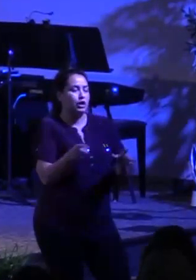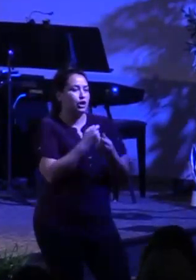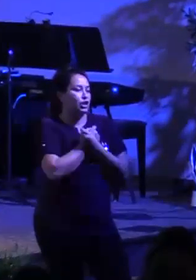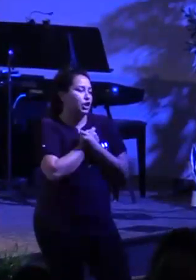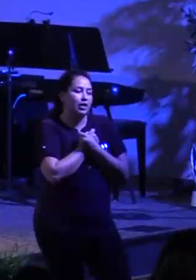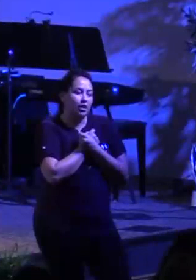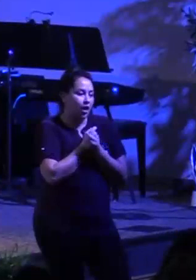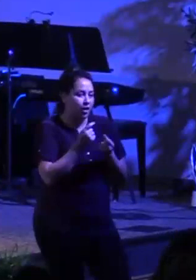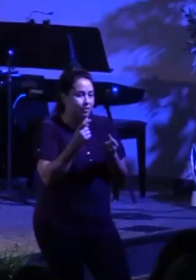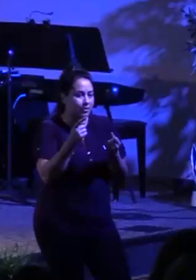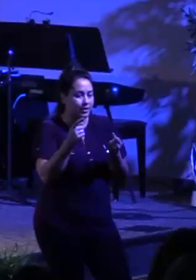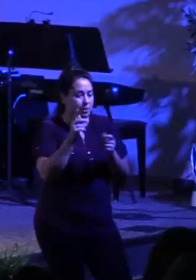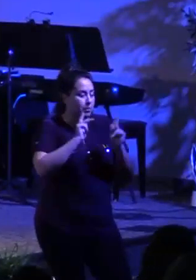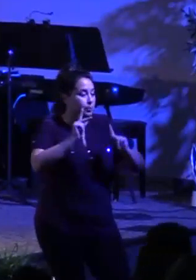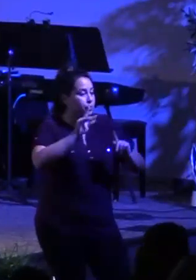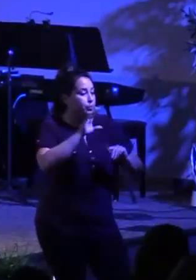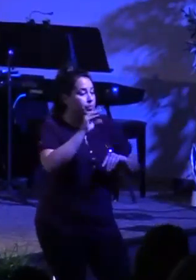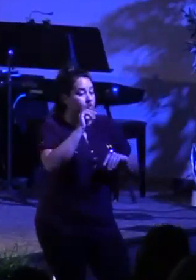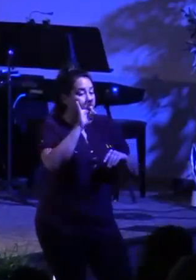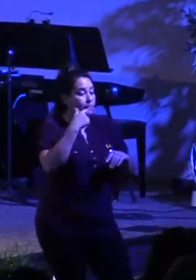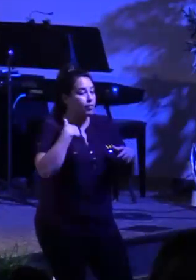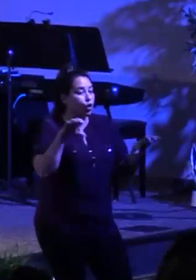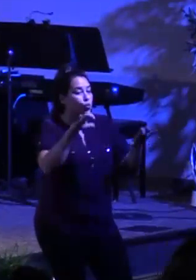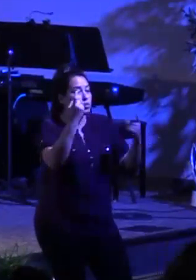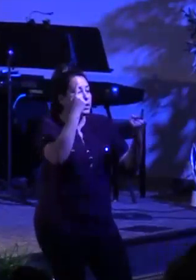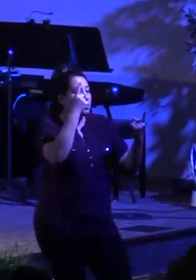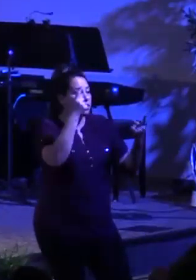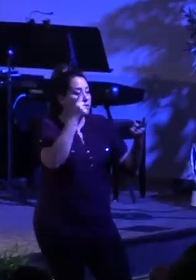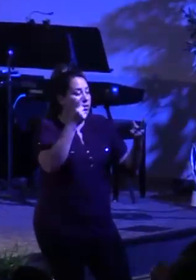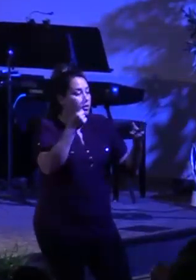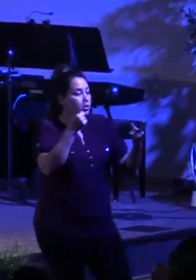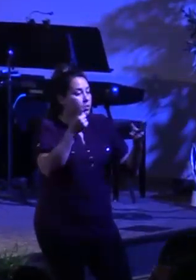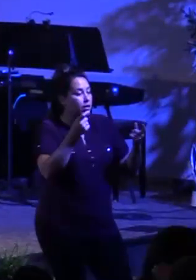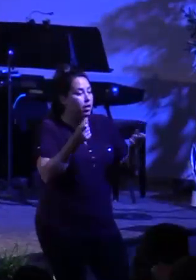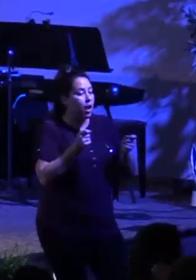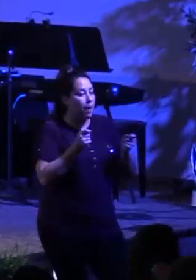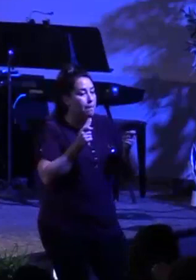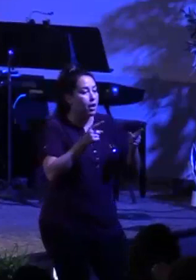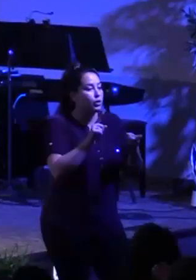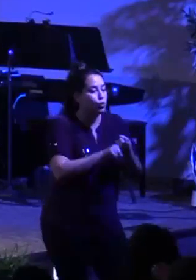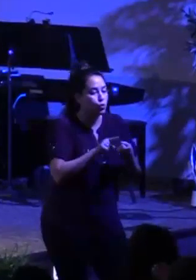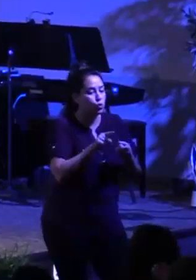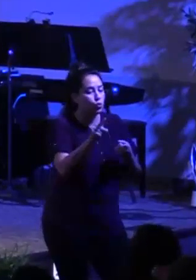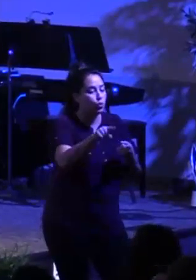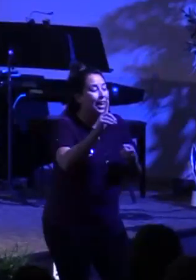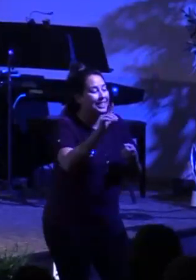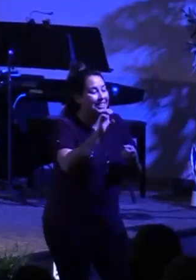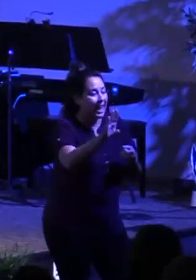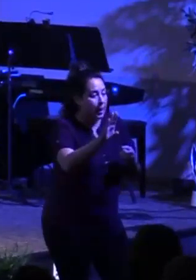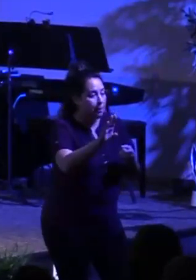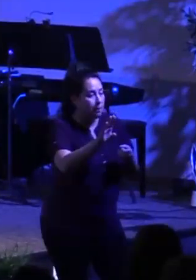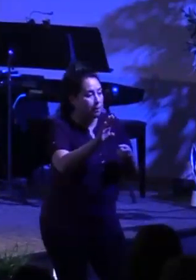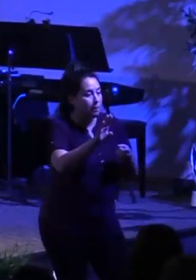Deb. So if I do something sudden towards Deb, she literally gets between Deb and I and